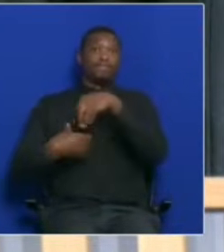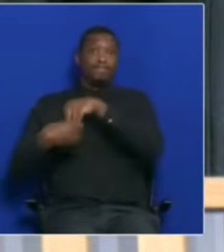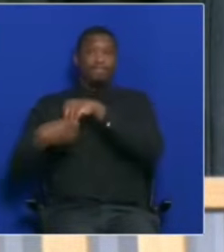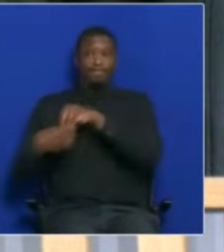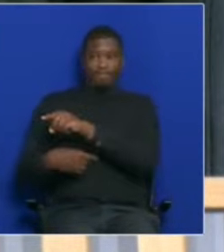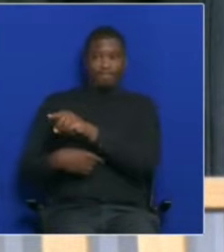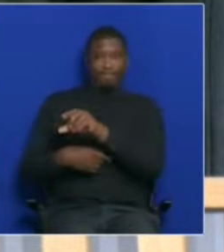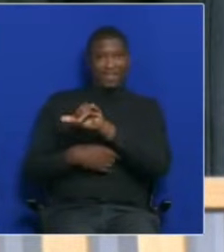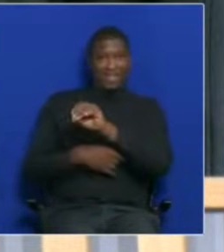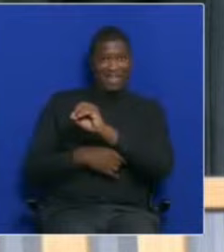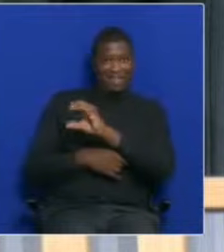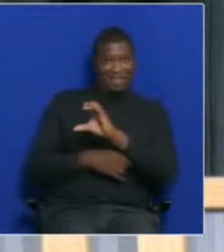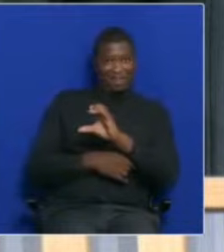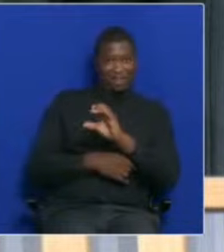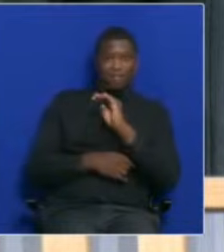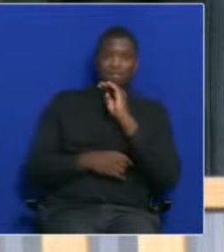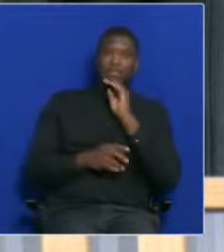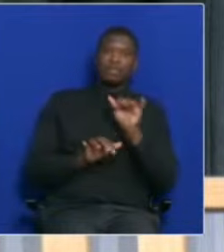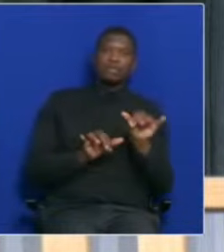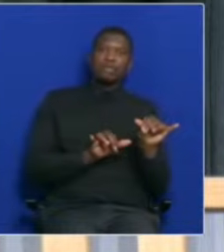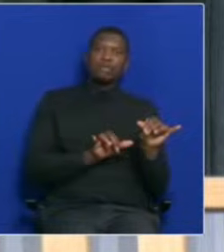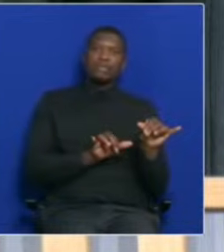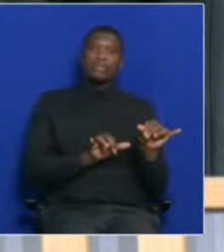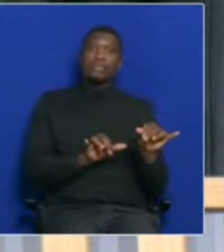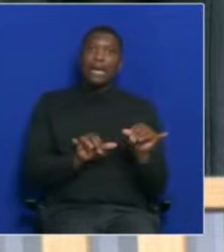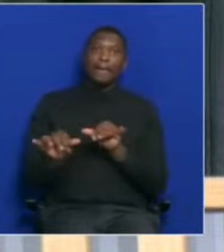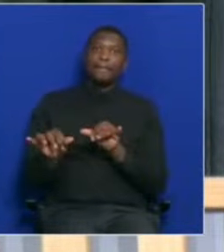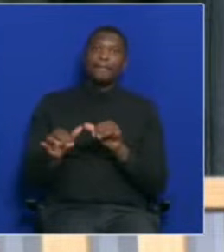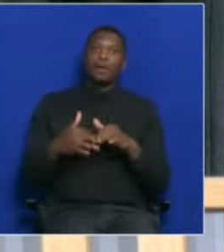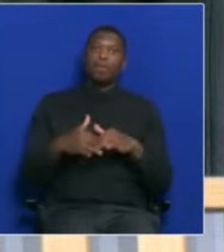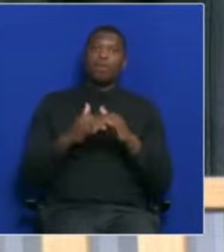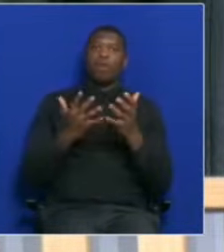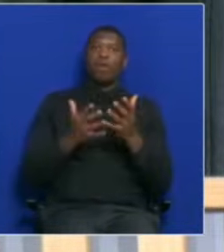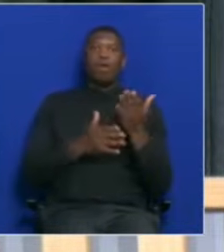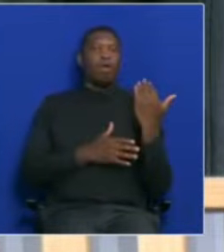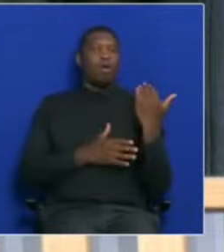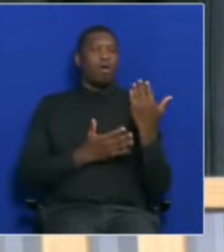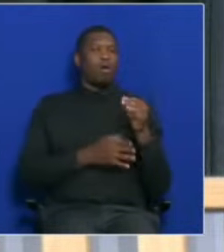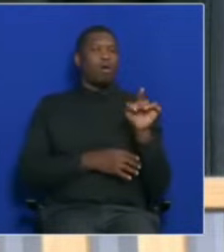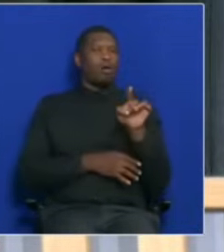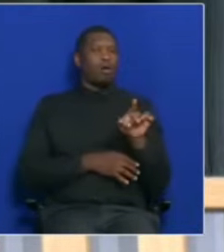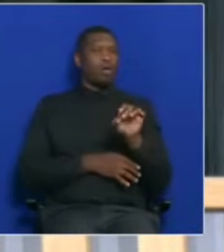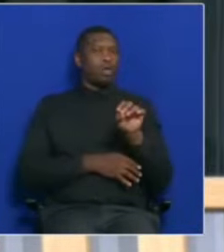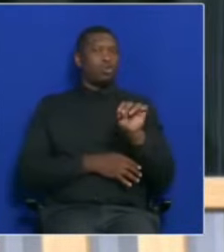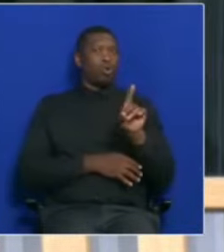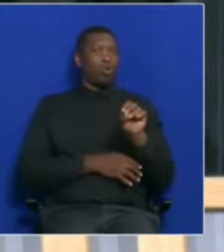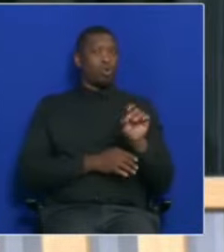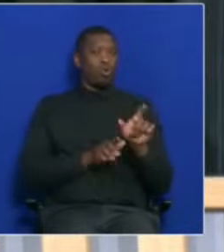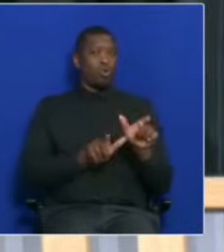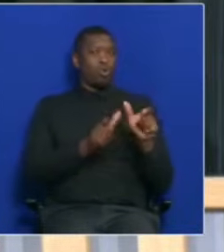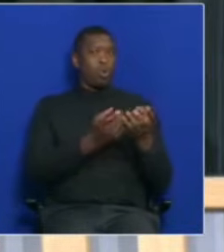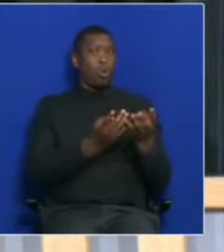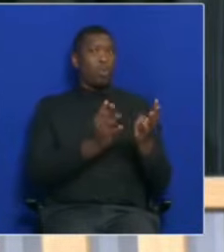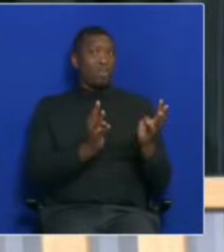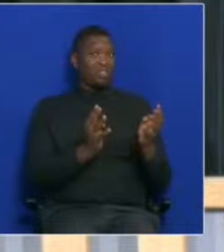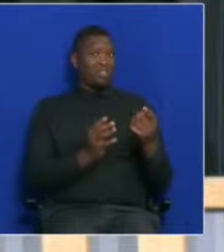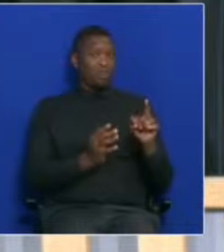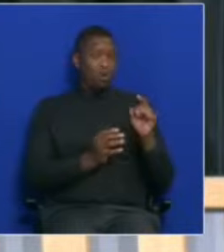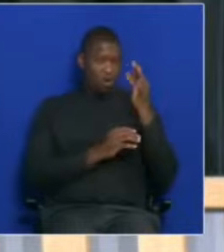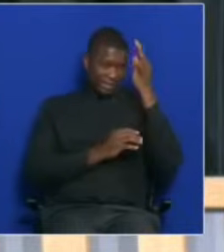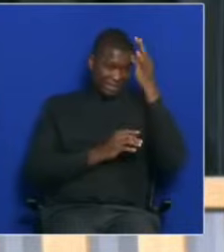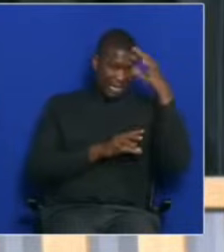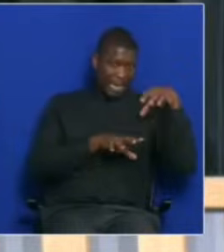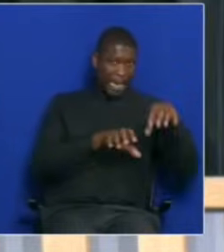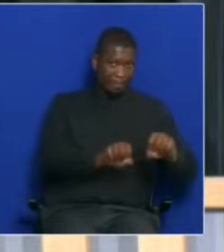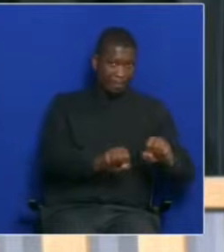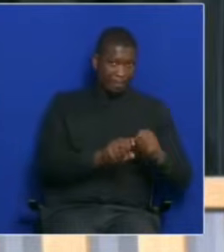arose in the commission, in Zondo's commission, or commission into state capture. Is that what you mean